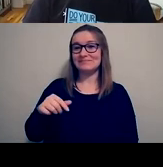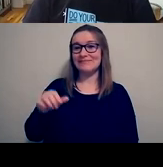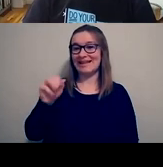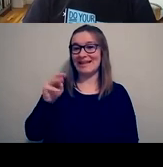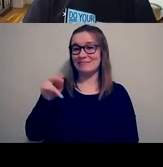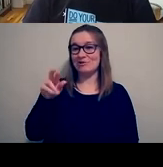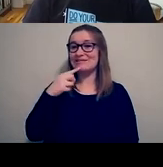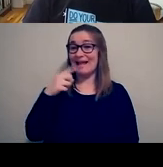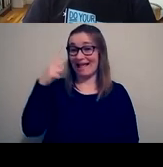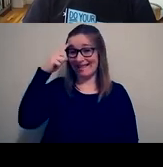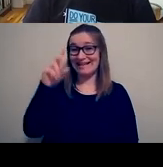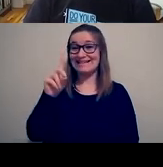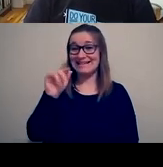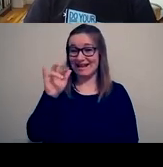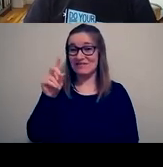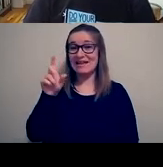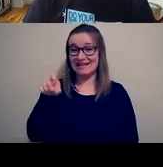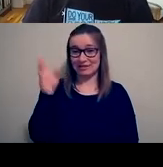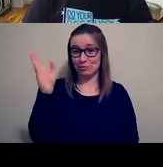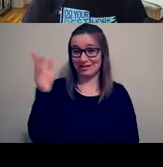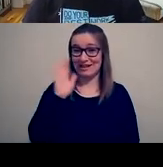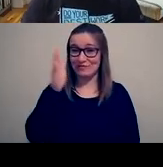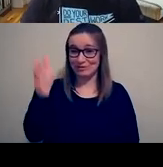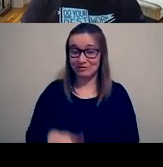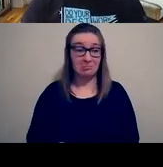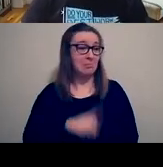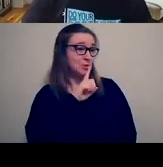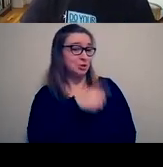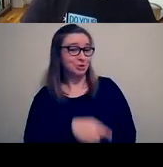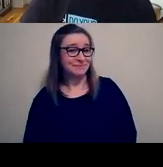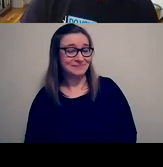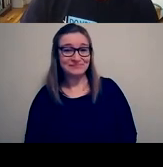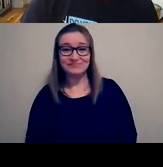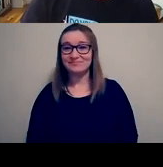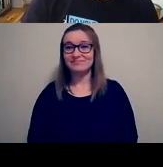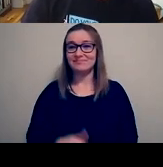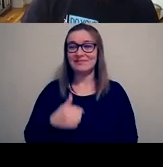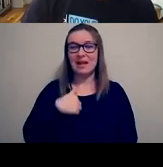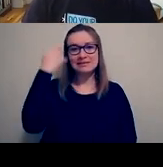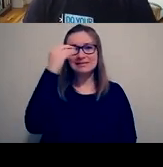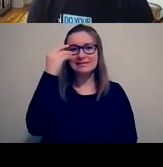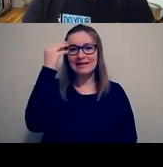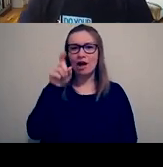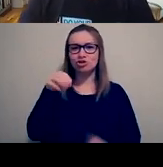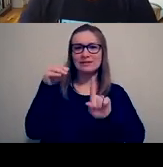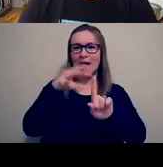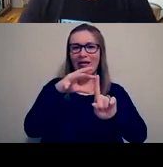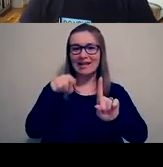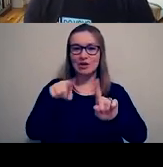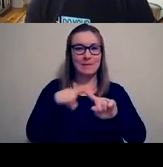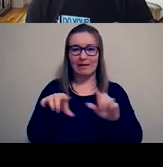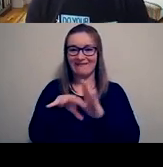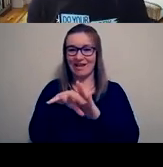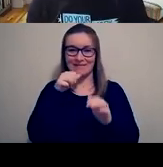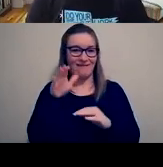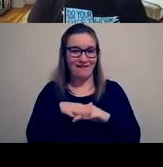David give a talk in the future. Sure. Yeah. So I was like, oh, I should have spotlighted you, but you didn't have your video on, so I